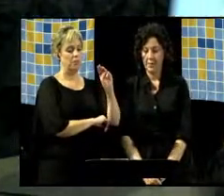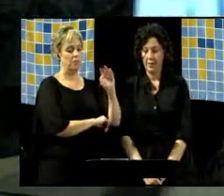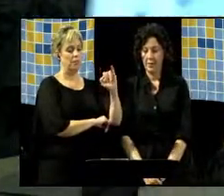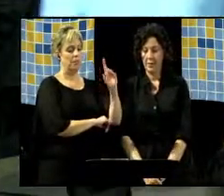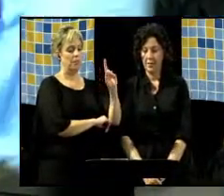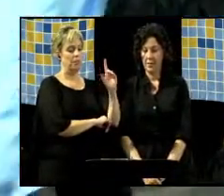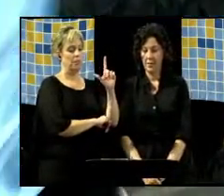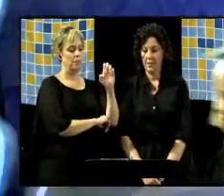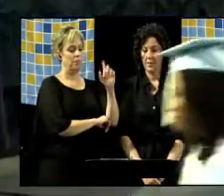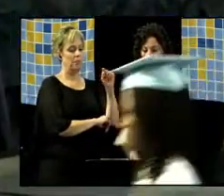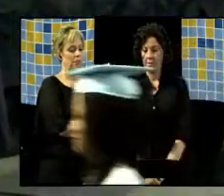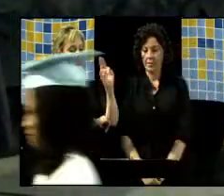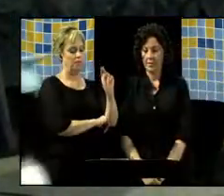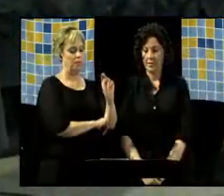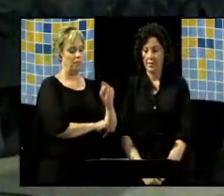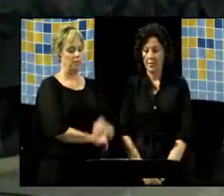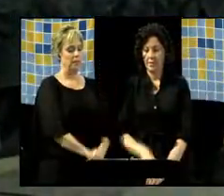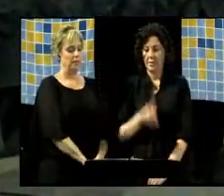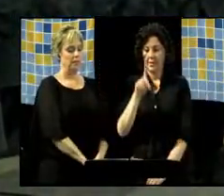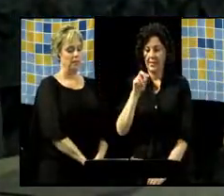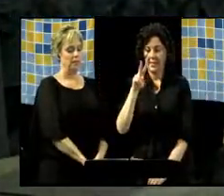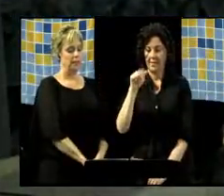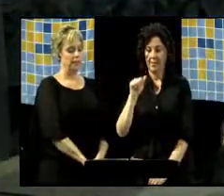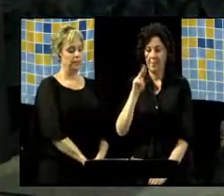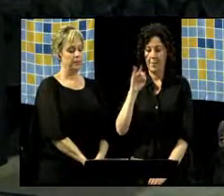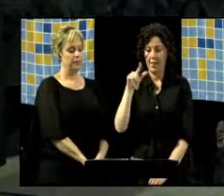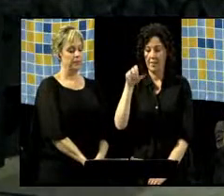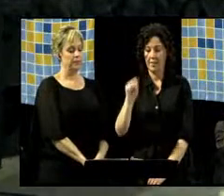Diva Lanice Mills.